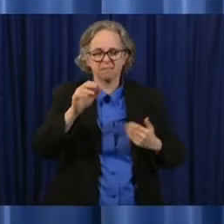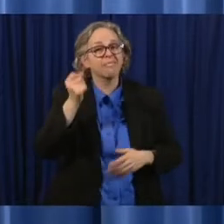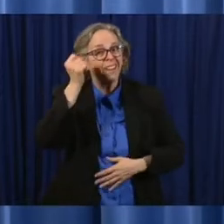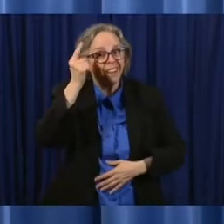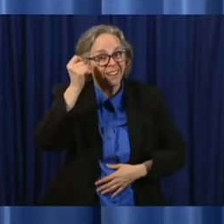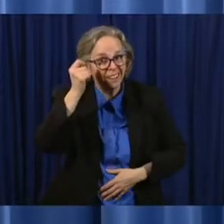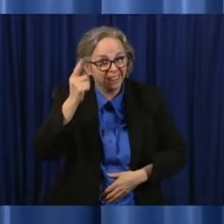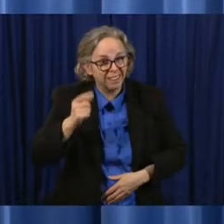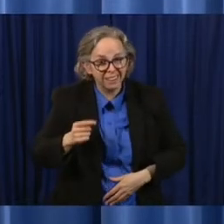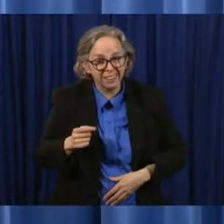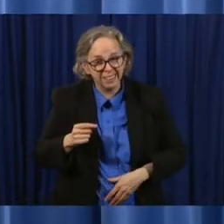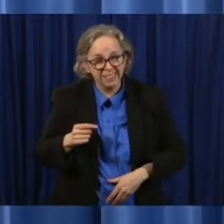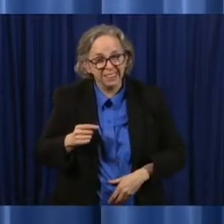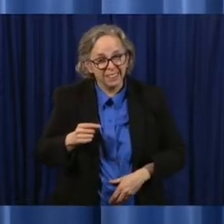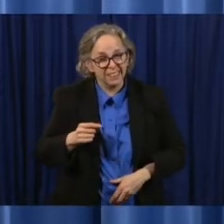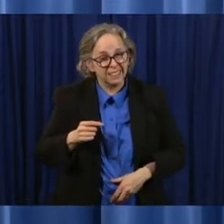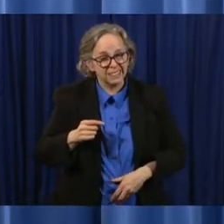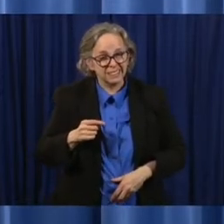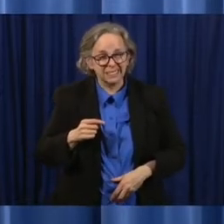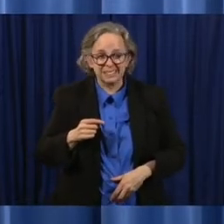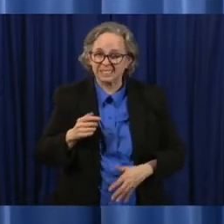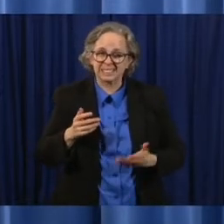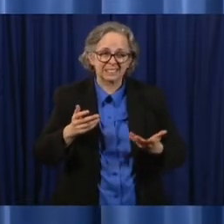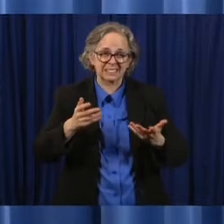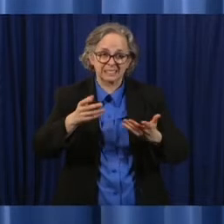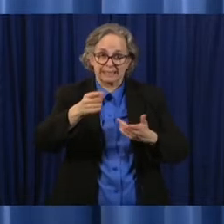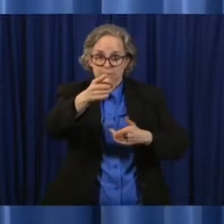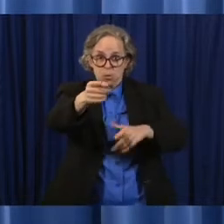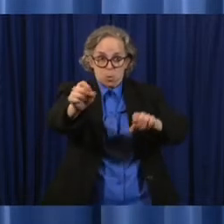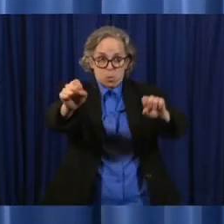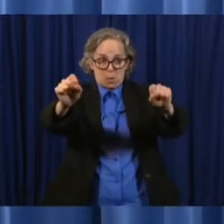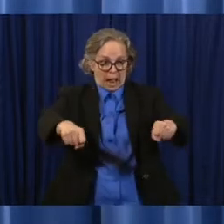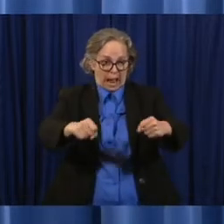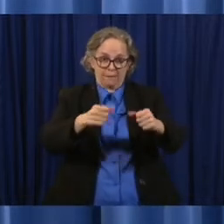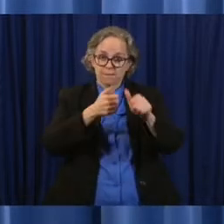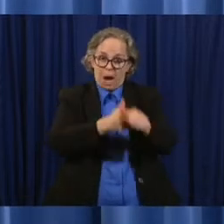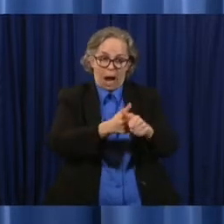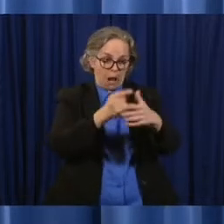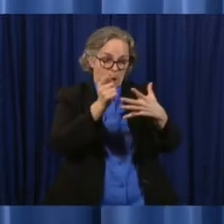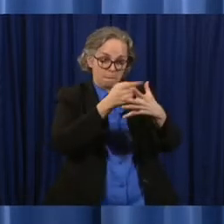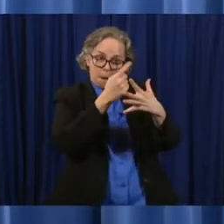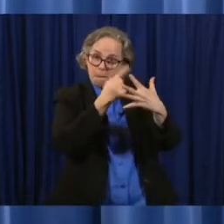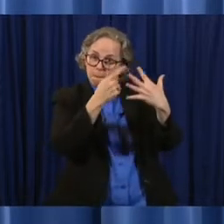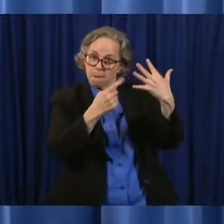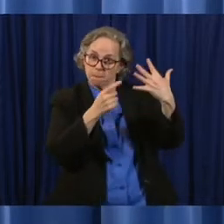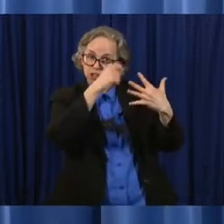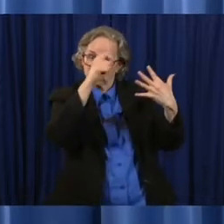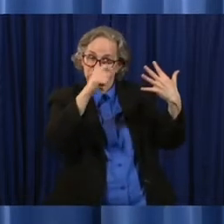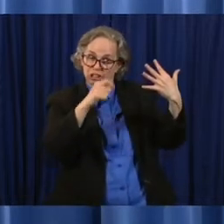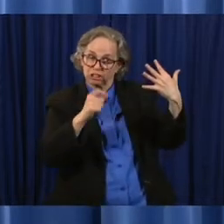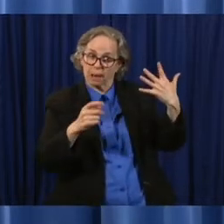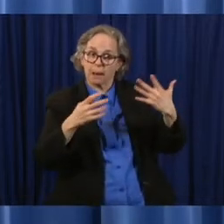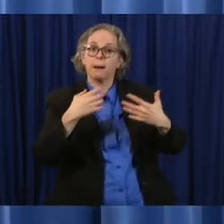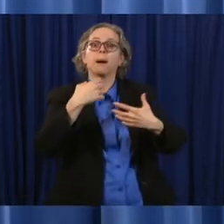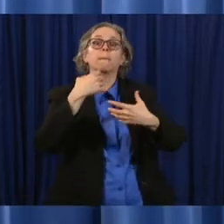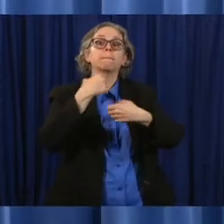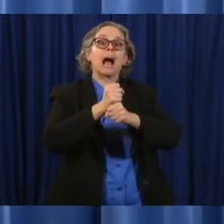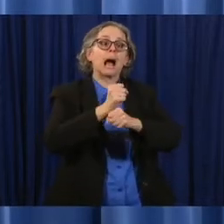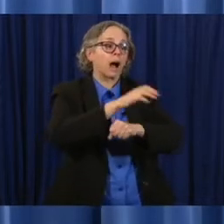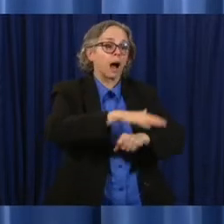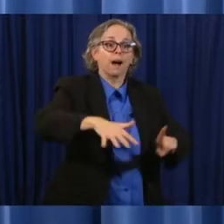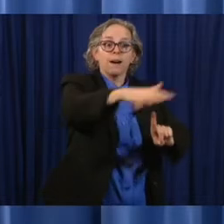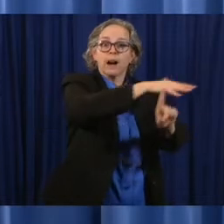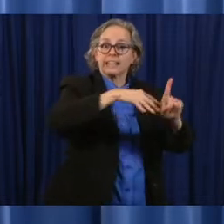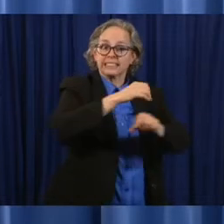If you can do these things and keep everybody as safe as possible. I mean, there's always risk. Nothing